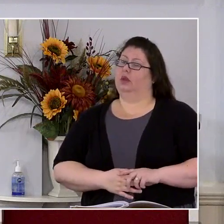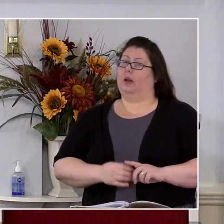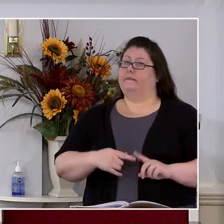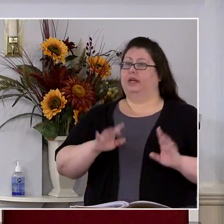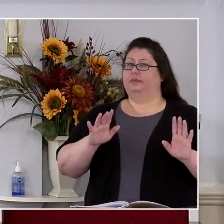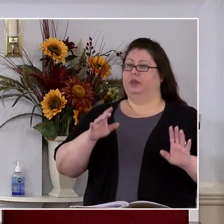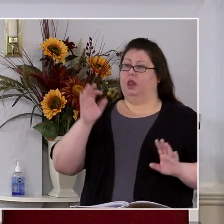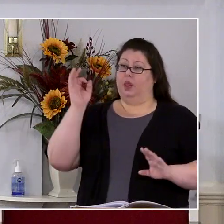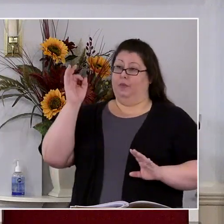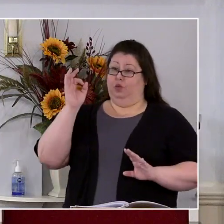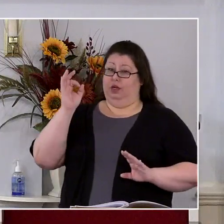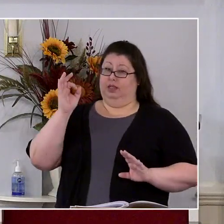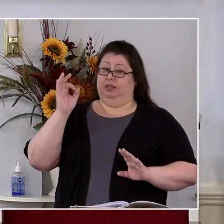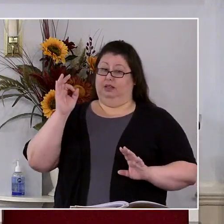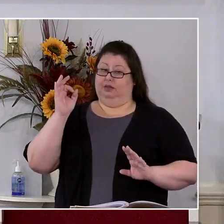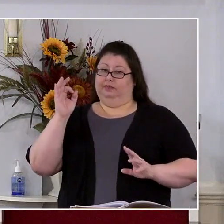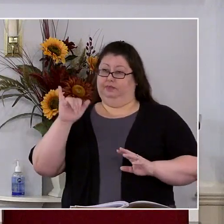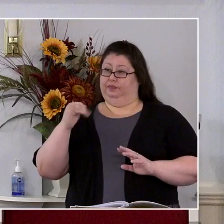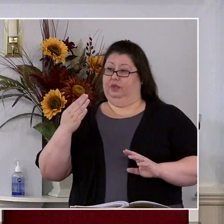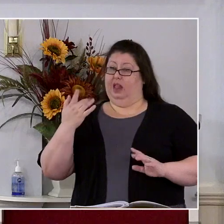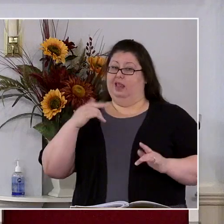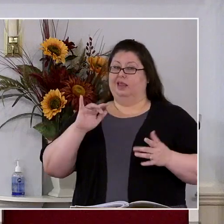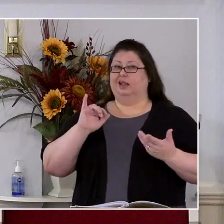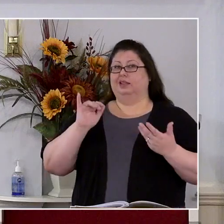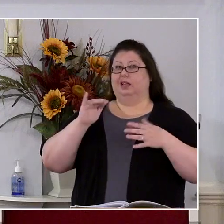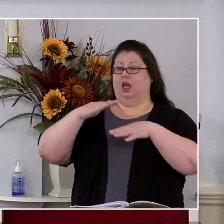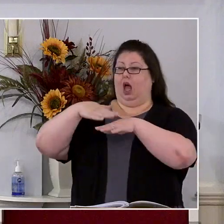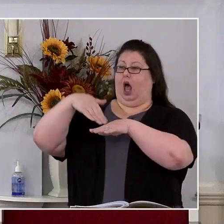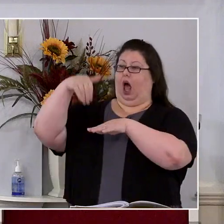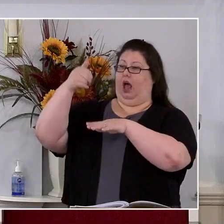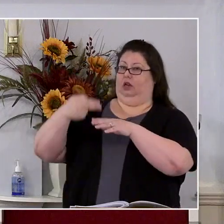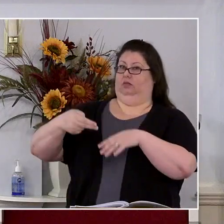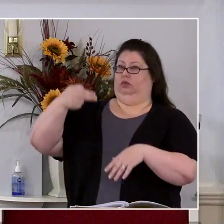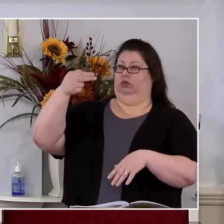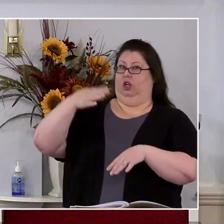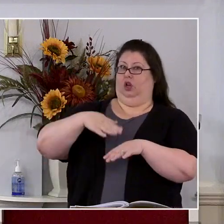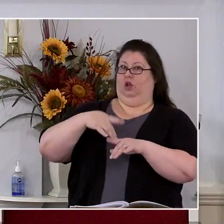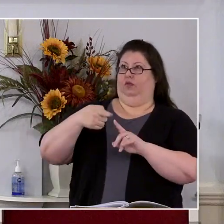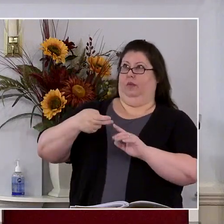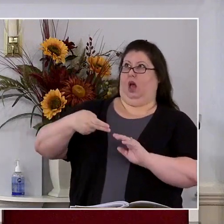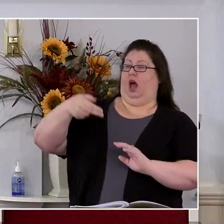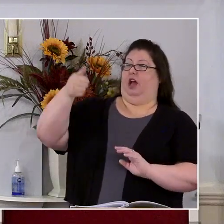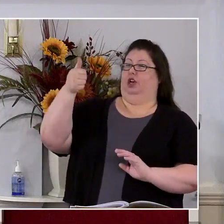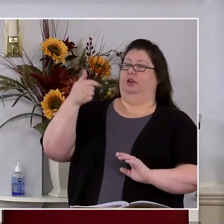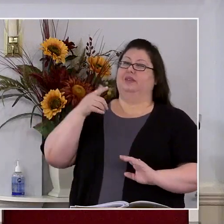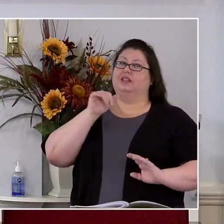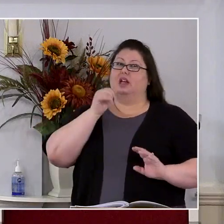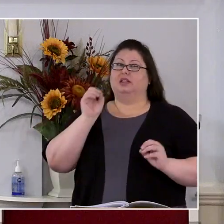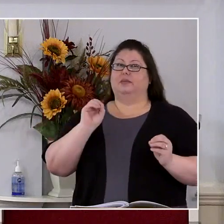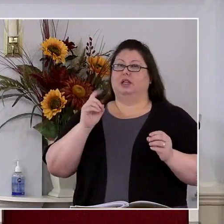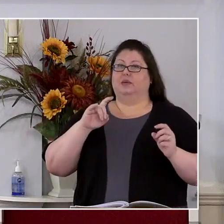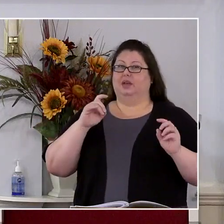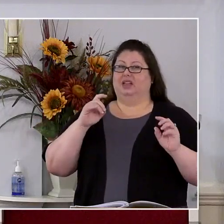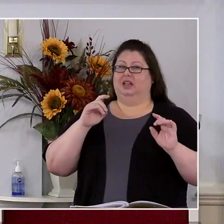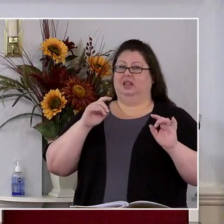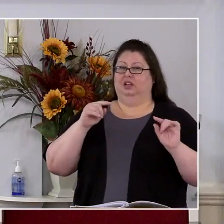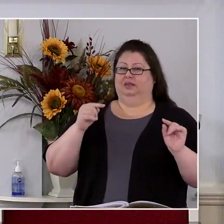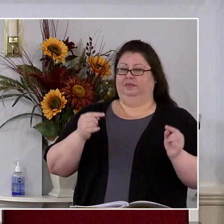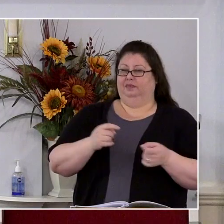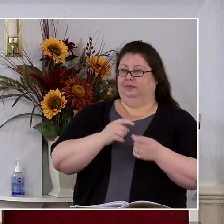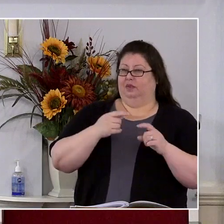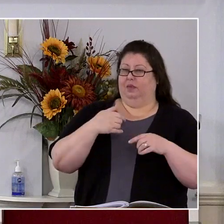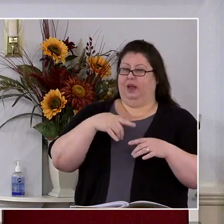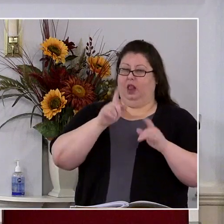But the priesthood was seen in Luther's day as a higher calling, as something which should not be tainted by loyalty to